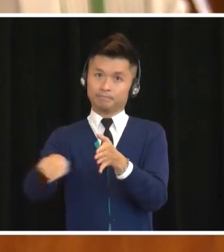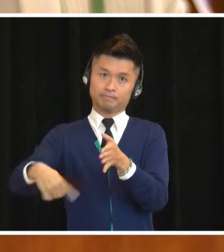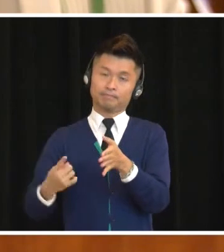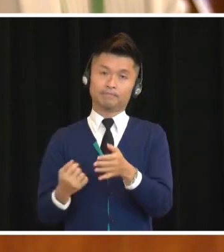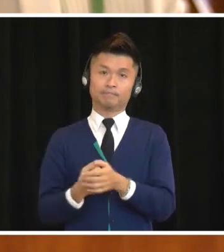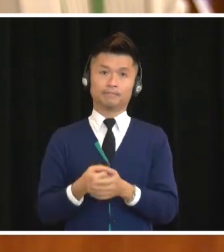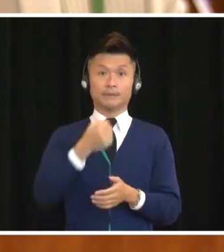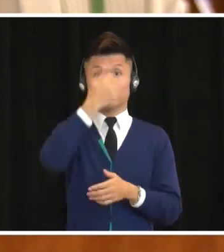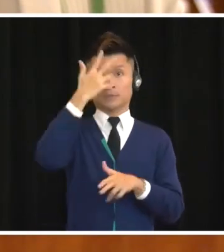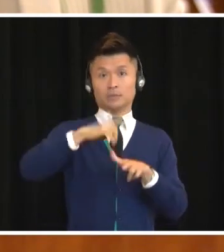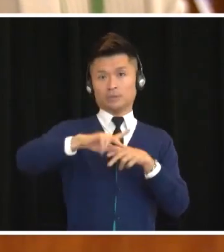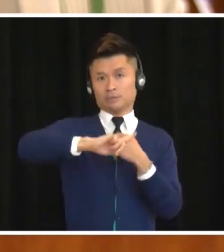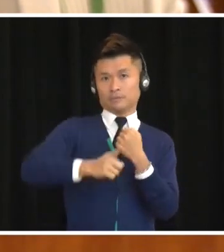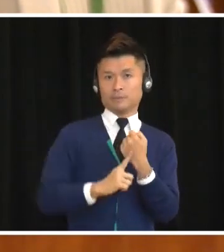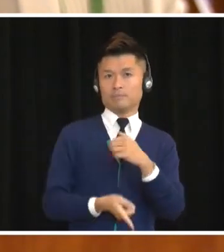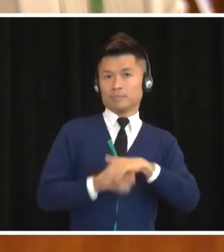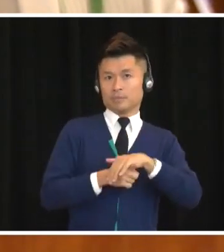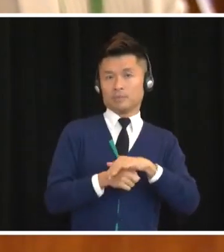This correctional school